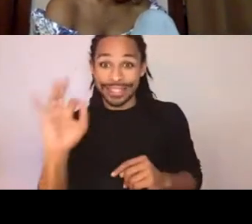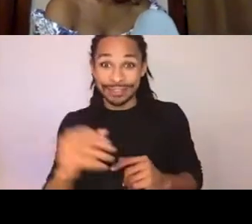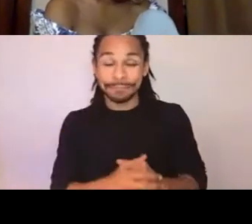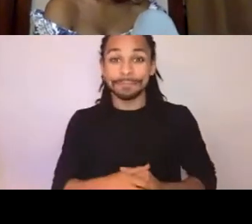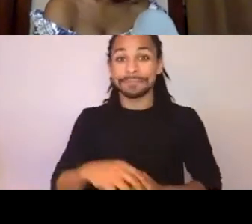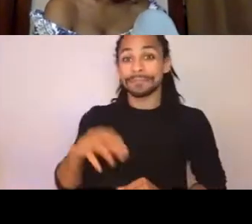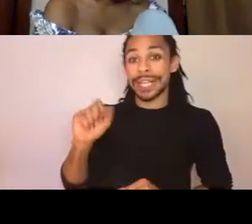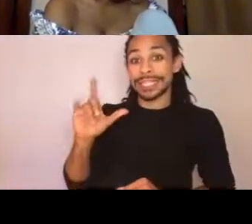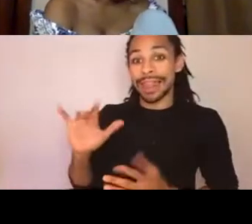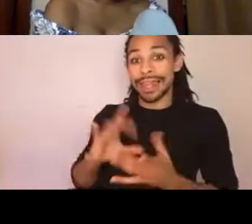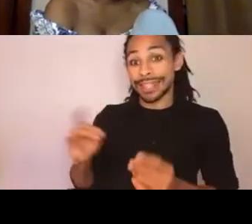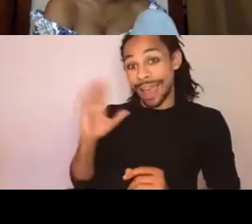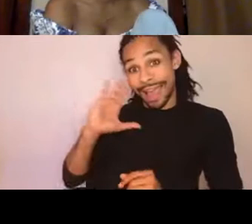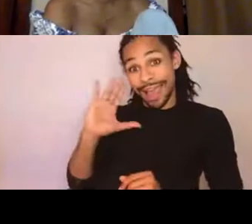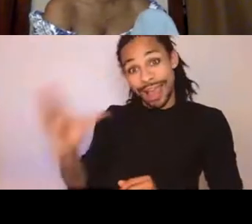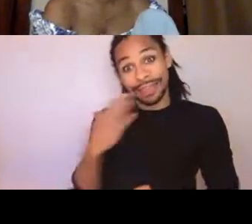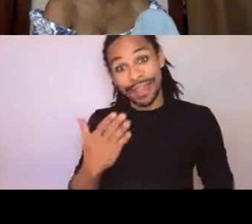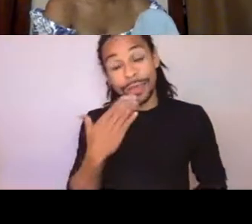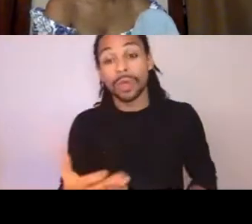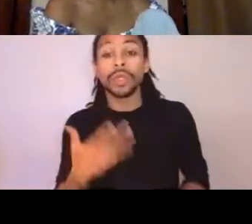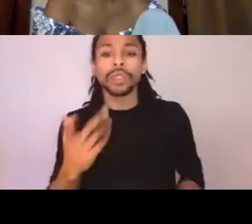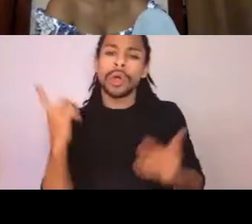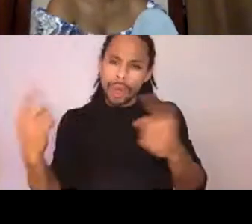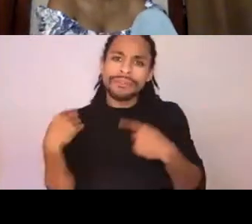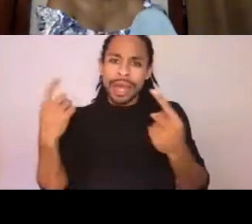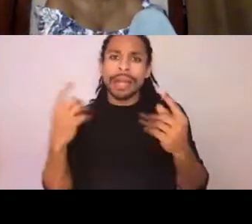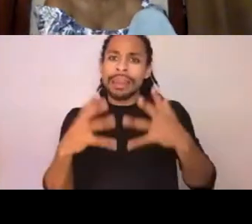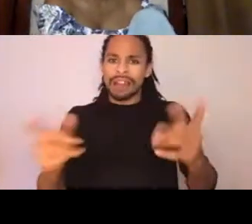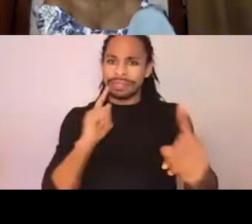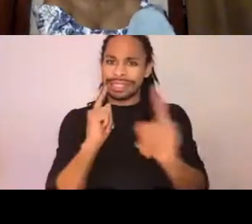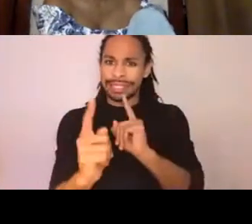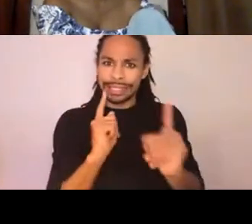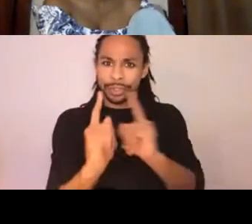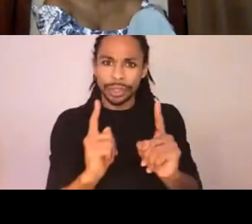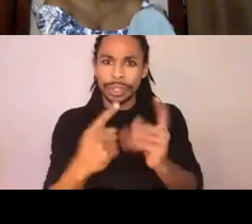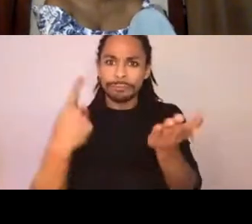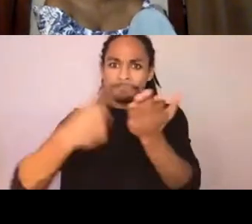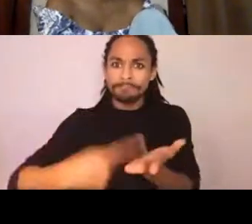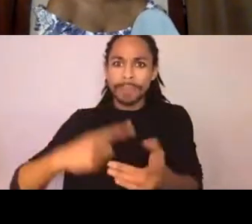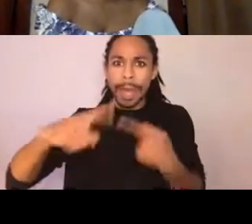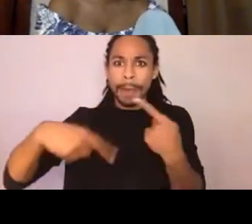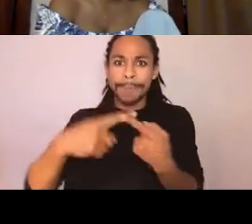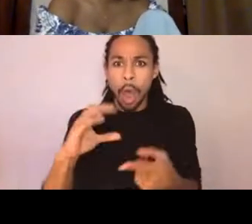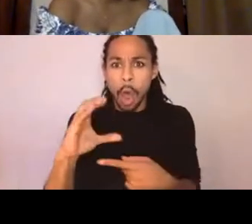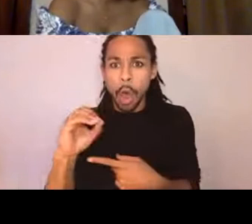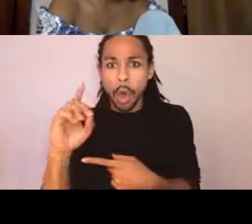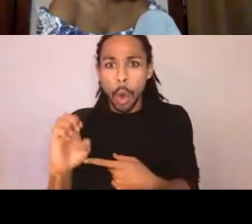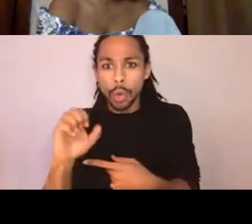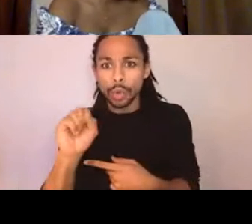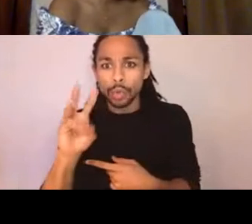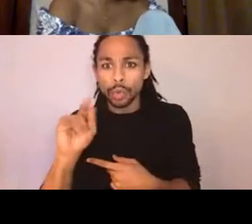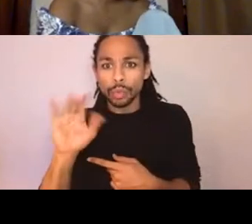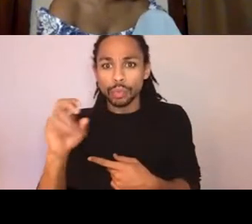Yes. So there's been like a lot of discussion like on Code Switch, that podcast, about the